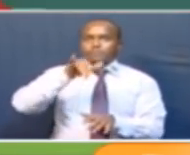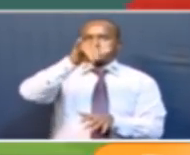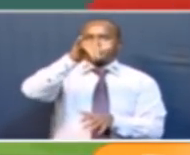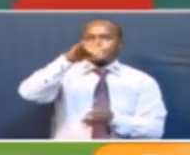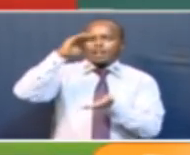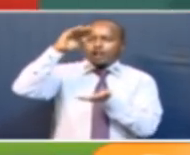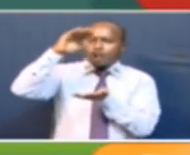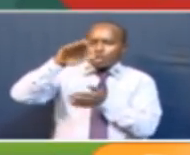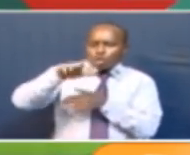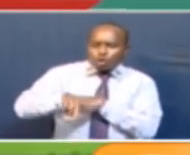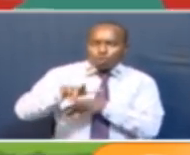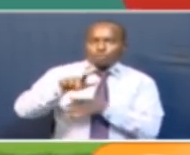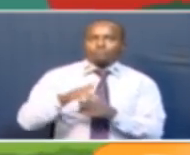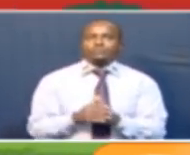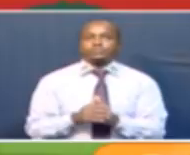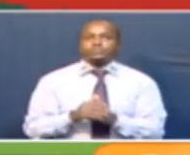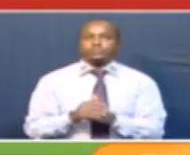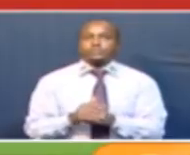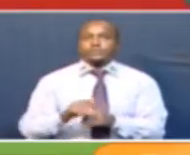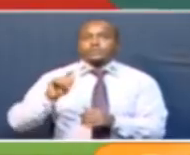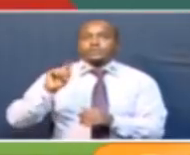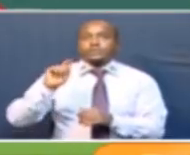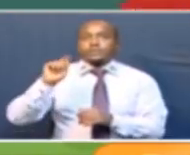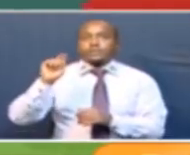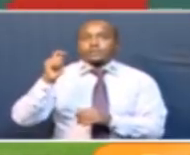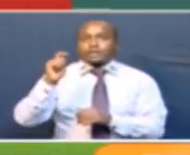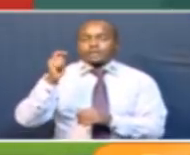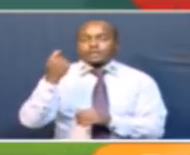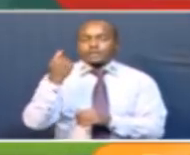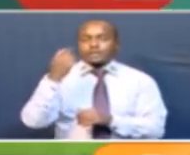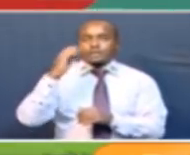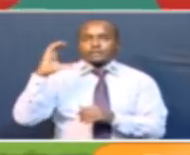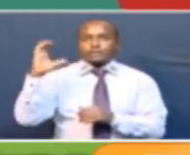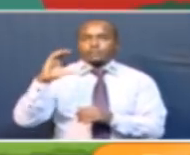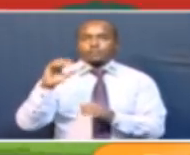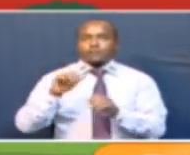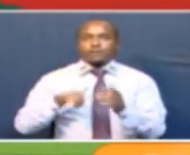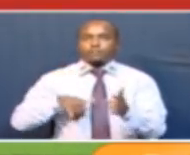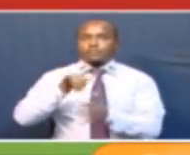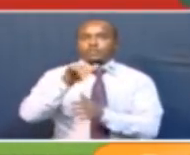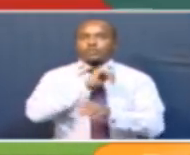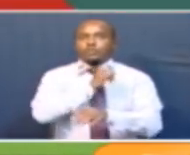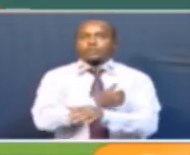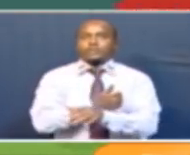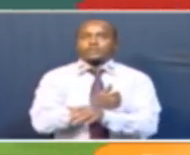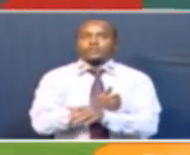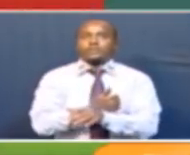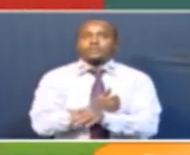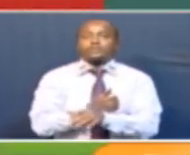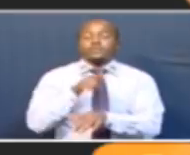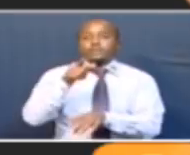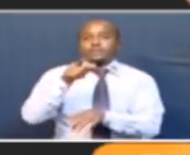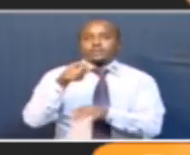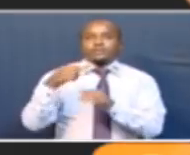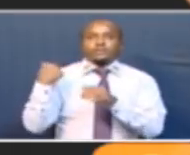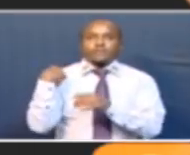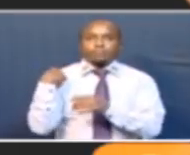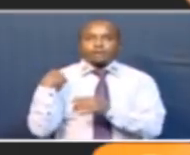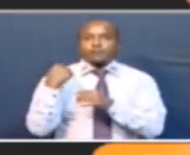it should have. The Kenya Civil Aviation Authority is confirming that the plane, a Flysax plane, registration